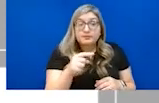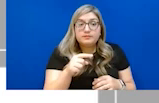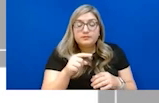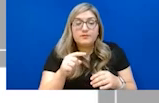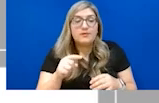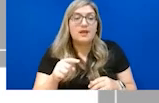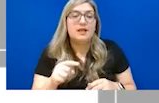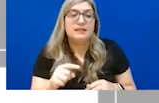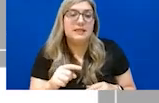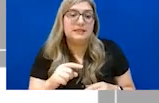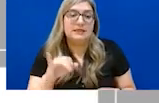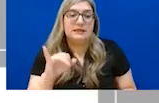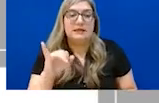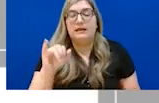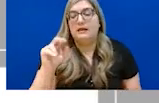that time has been